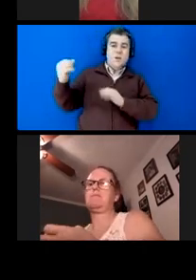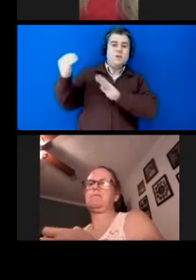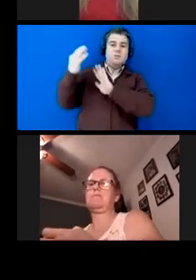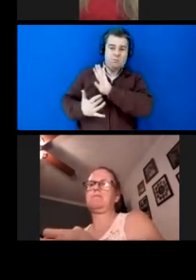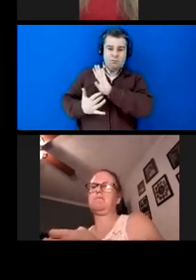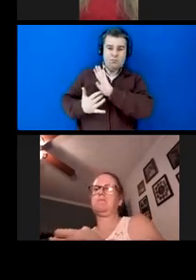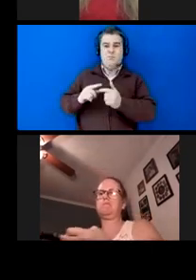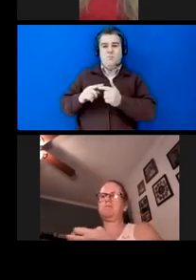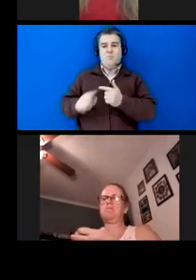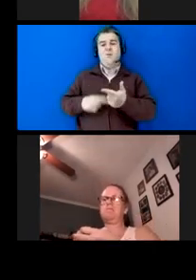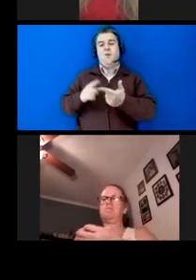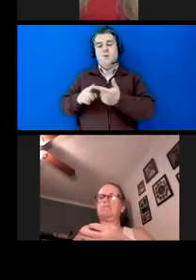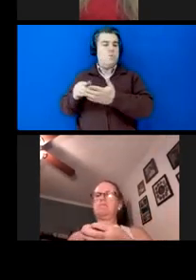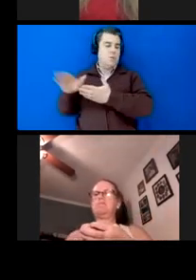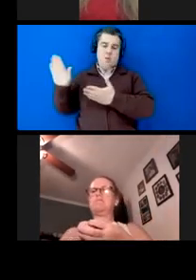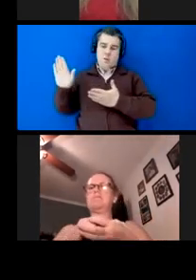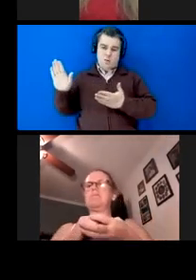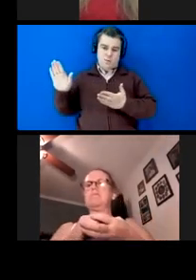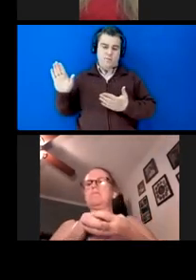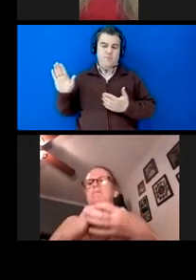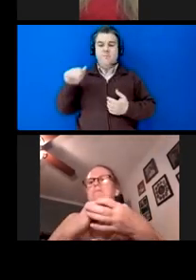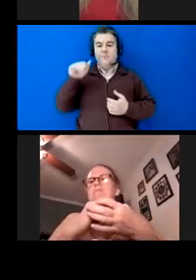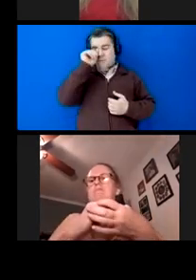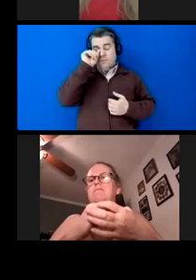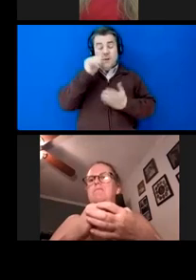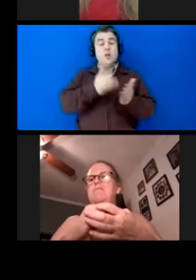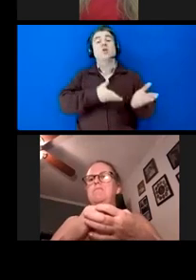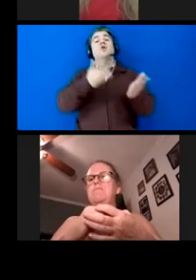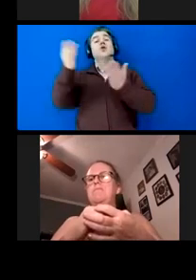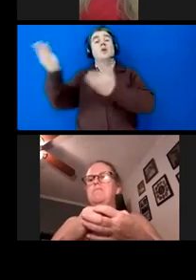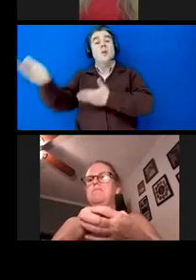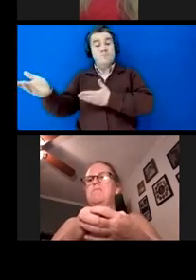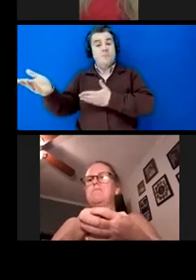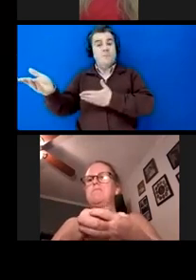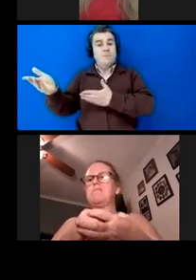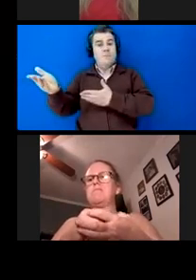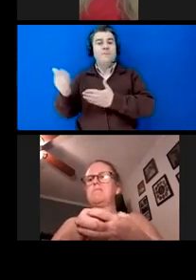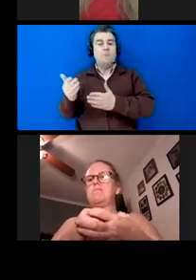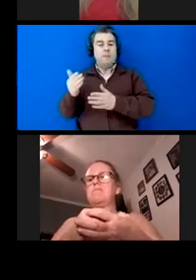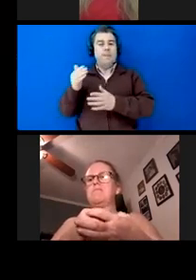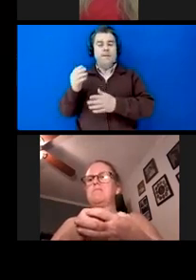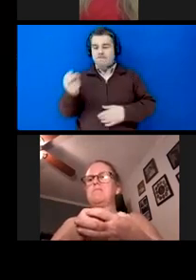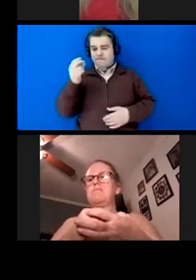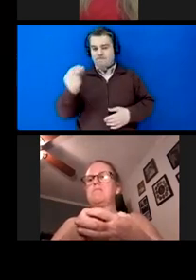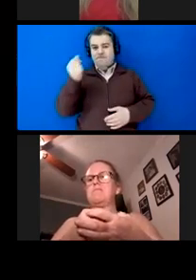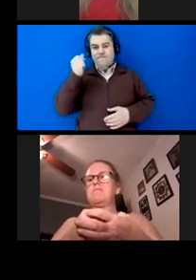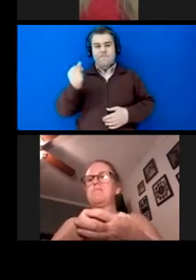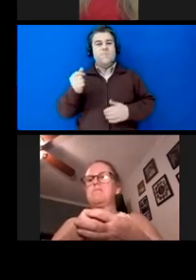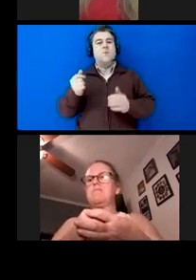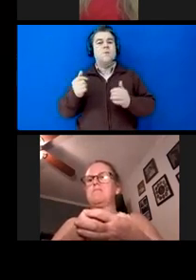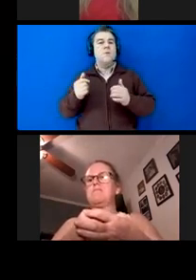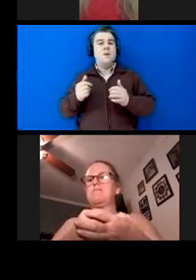You simply send it to them. Once it starts to ship, the retargeting system kicks in with a combination